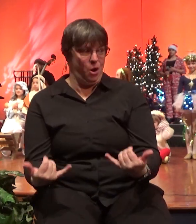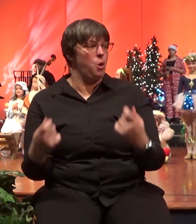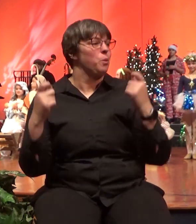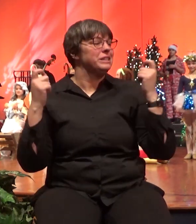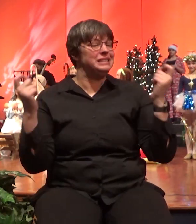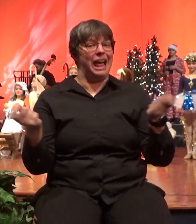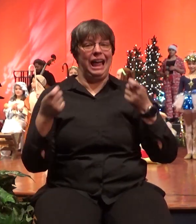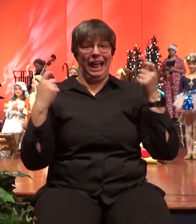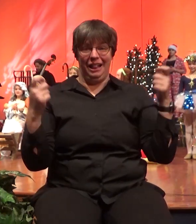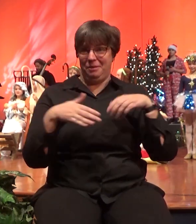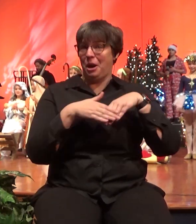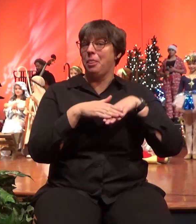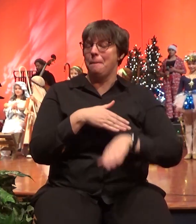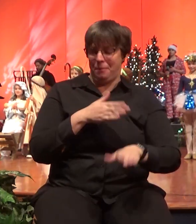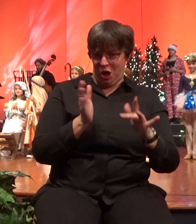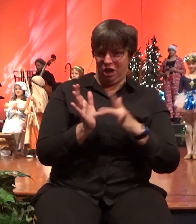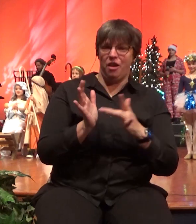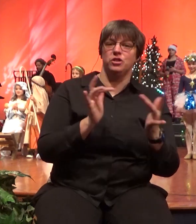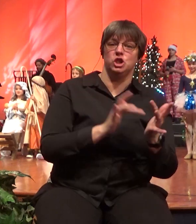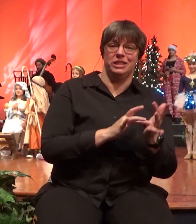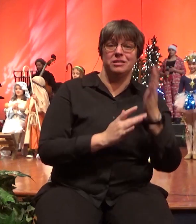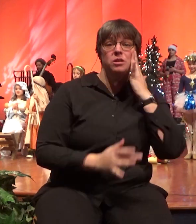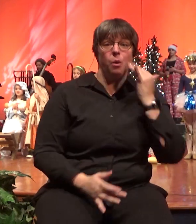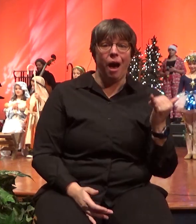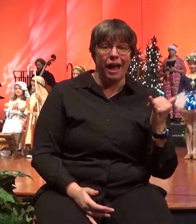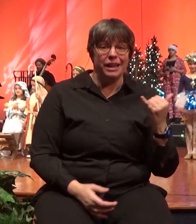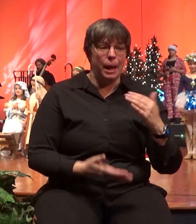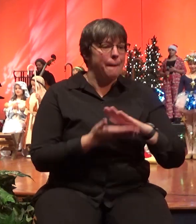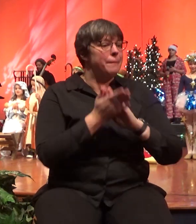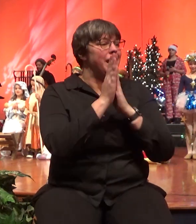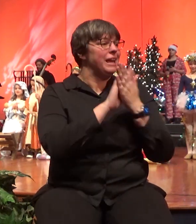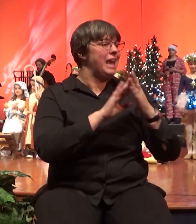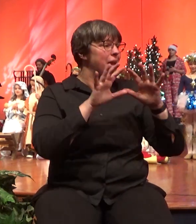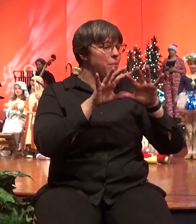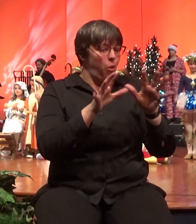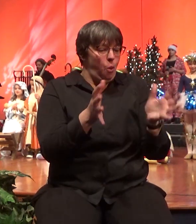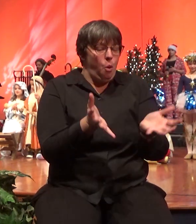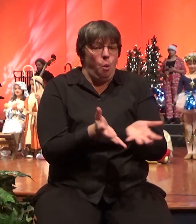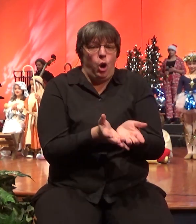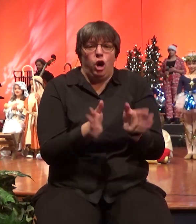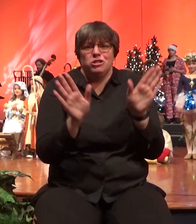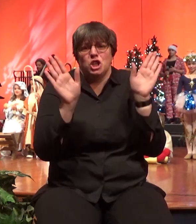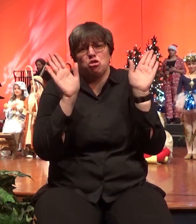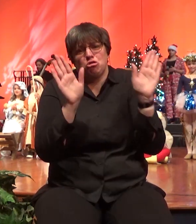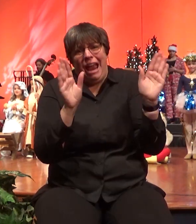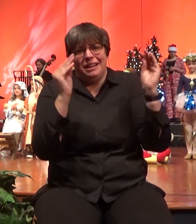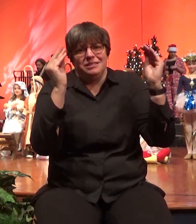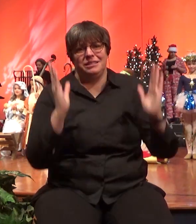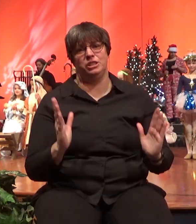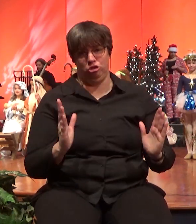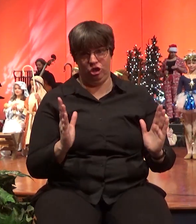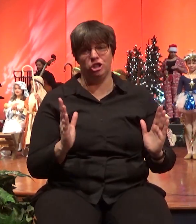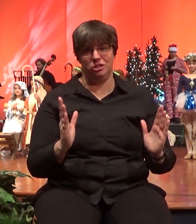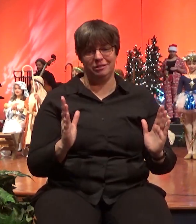of Jesus because he became one of the world's greatest teachers.